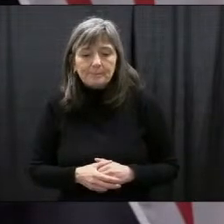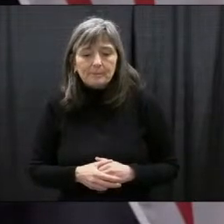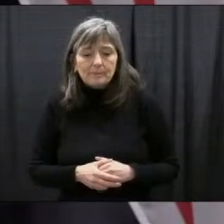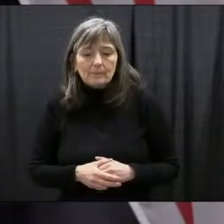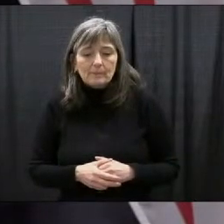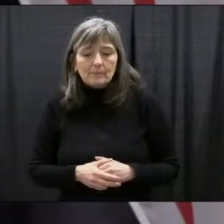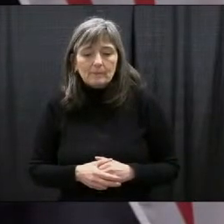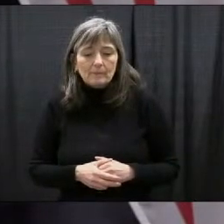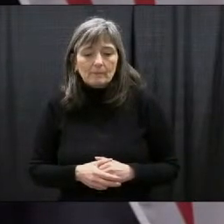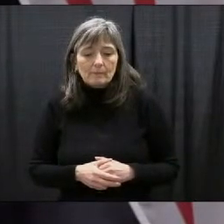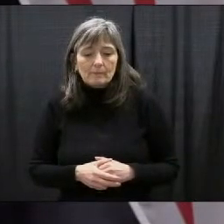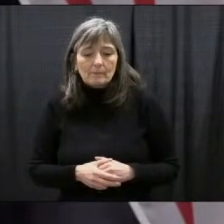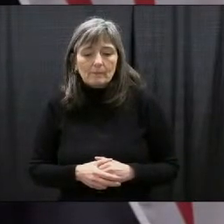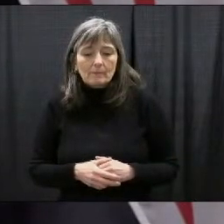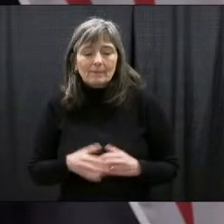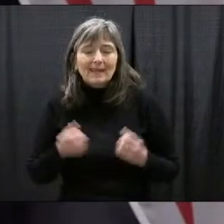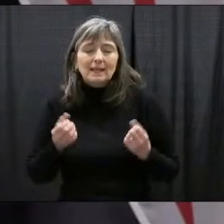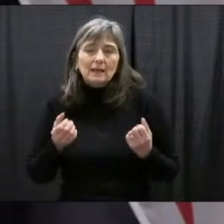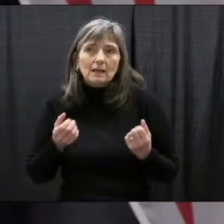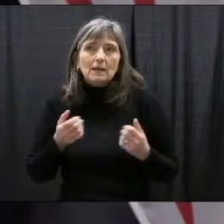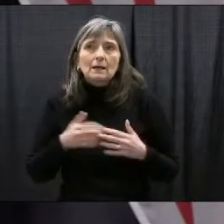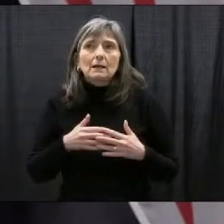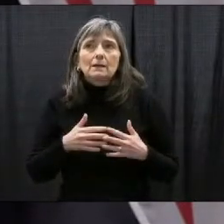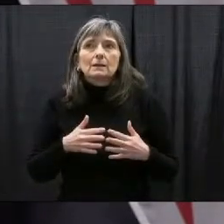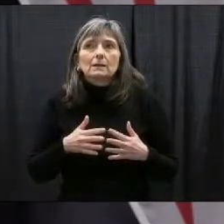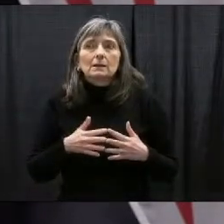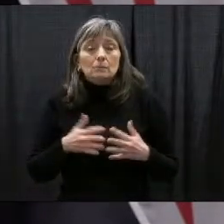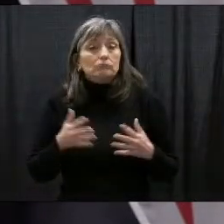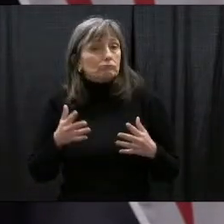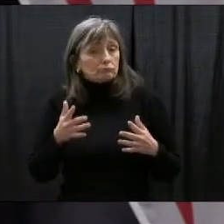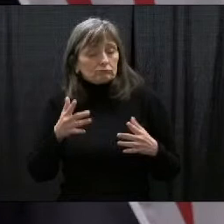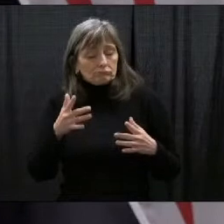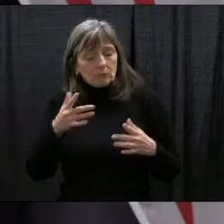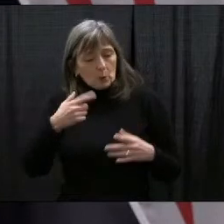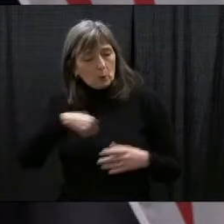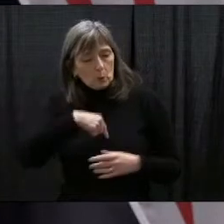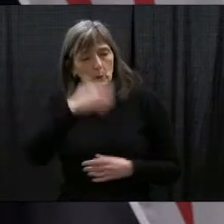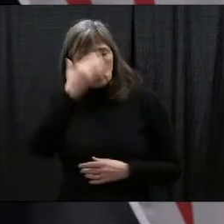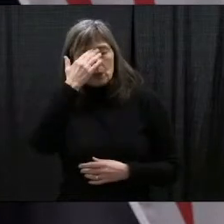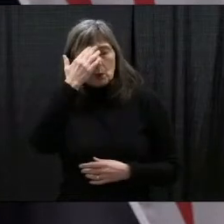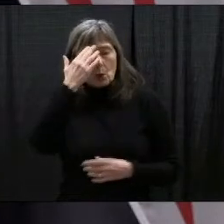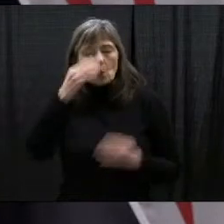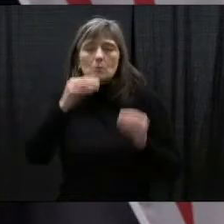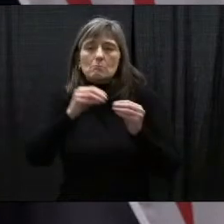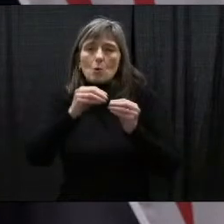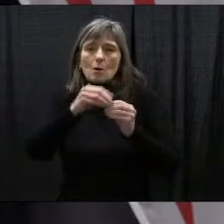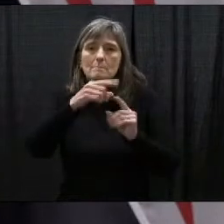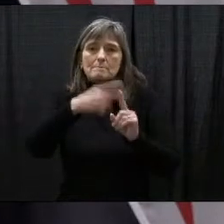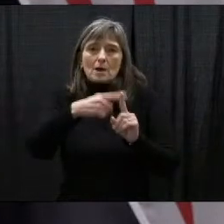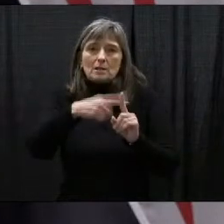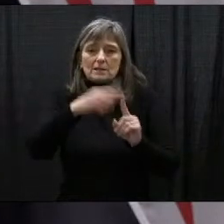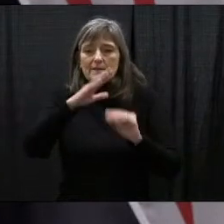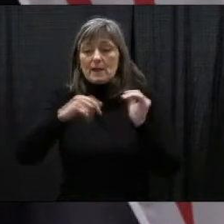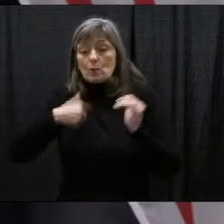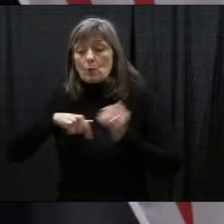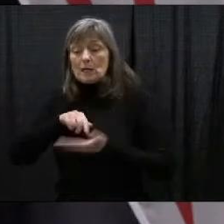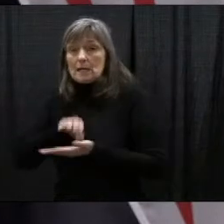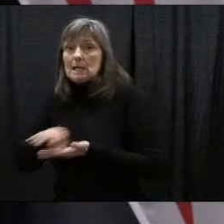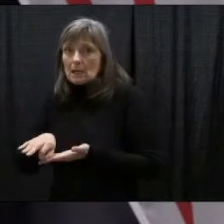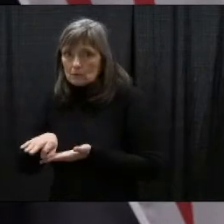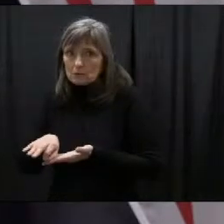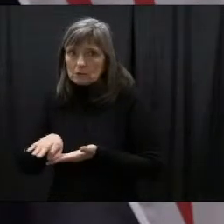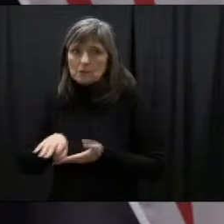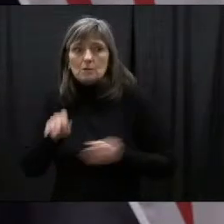with regard to a number of cases, so we certainly look at, we know that there are more cases circulating in the community than